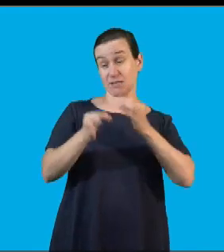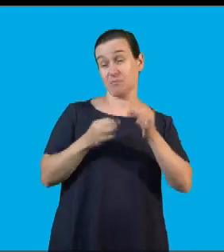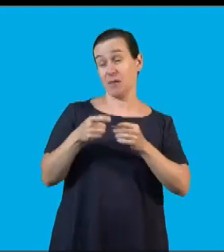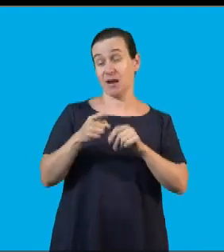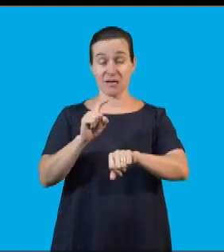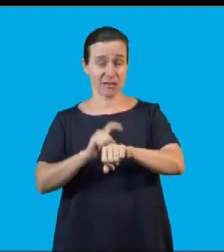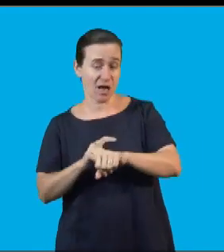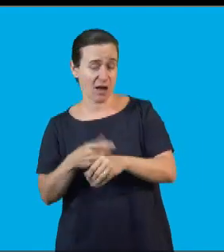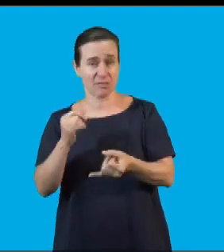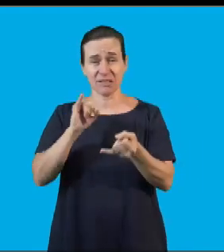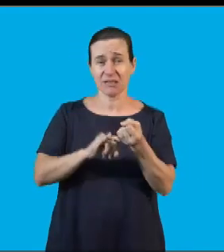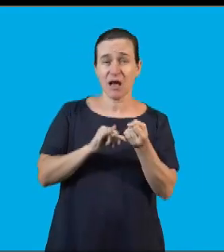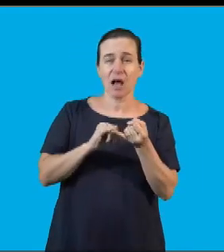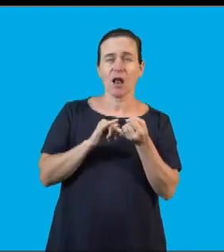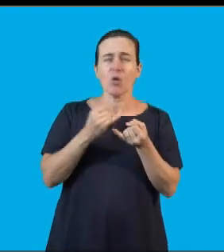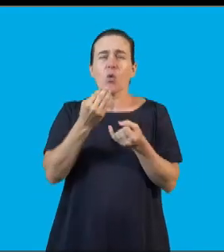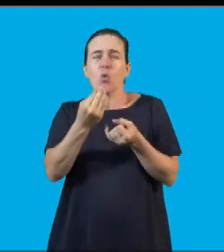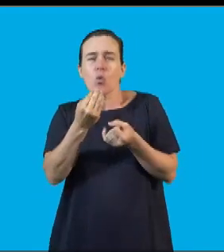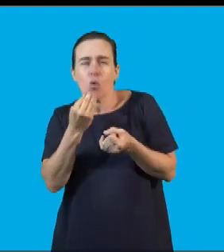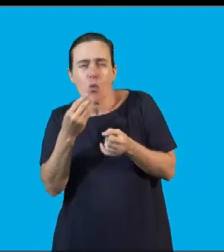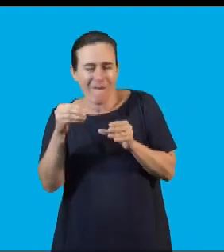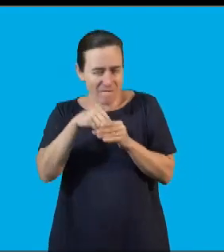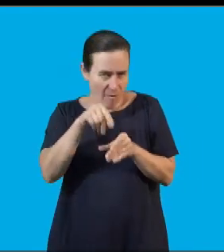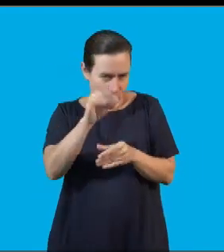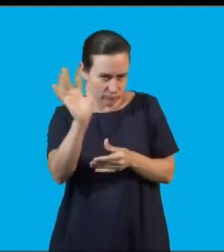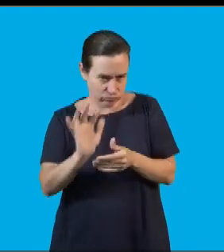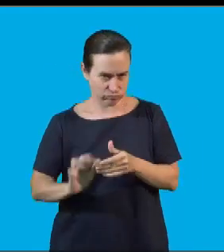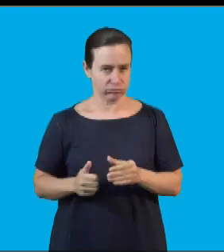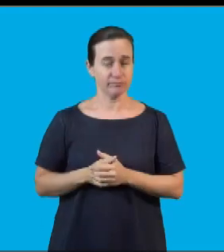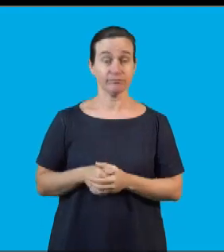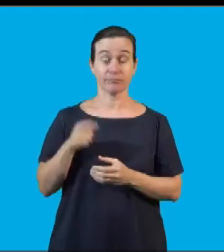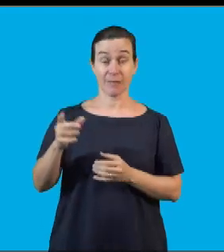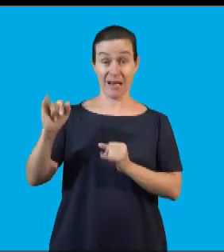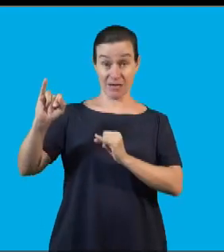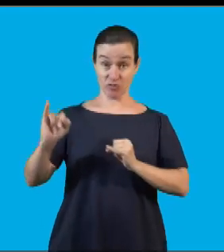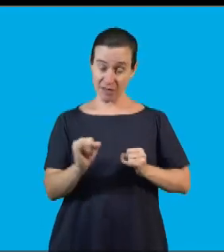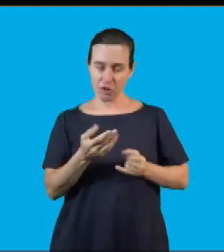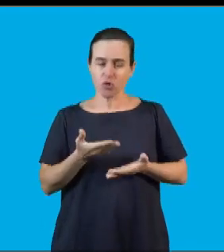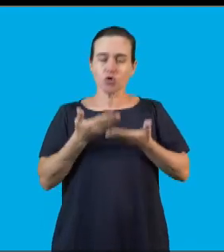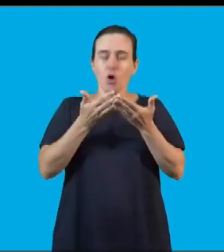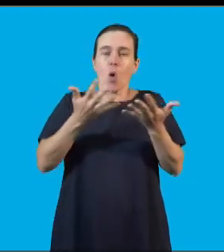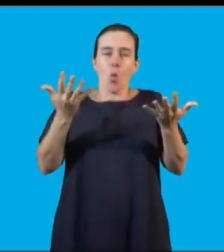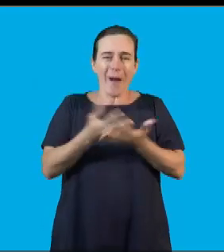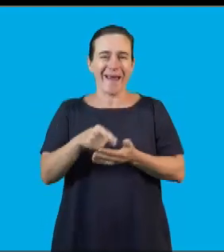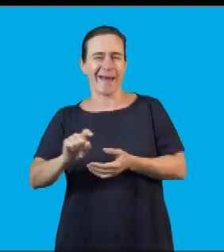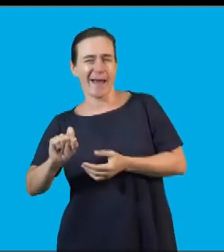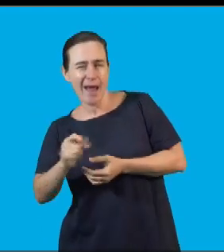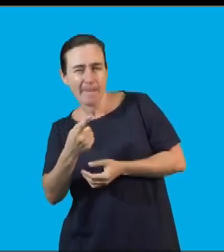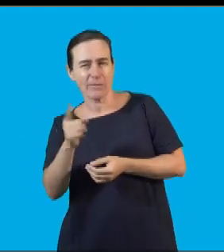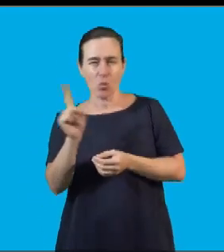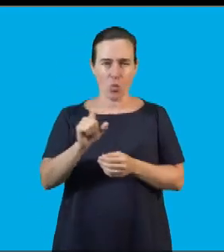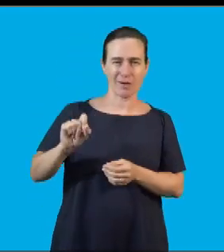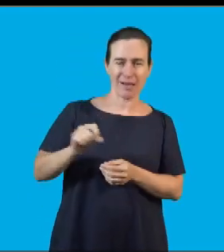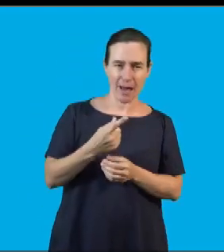time, style, and the subject of the text. The introduction also sets the scene, and the